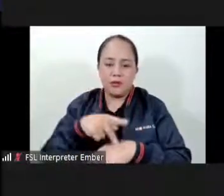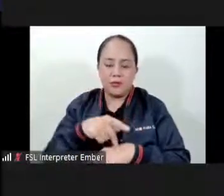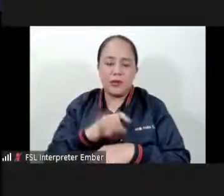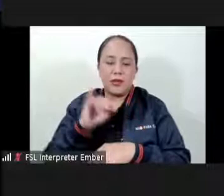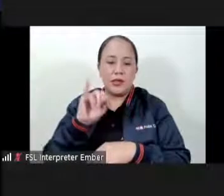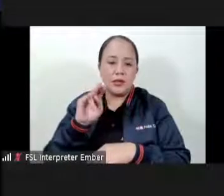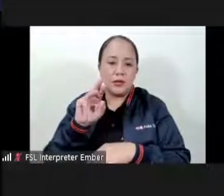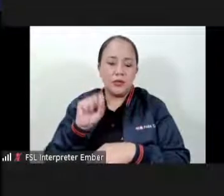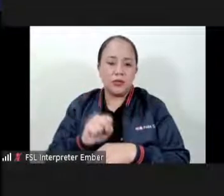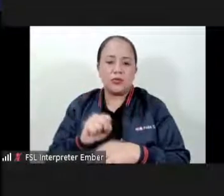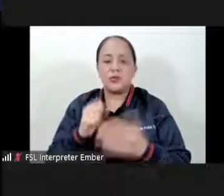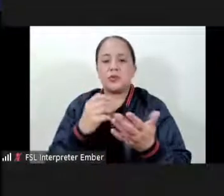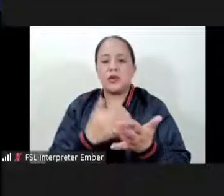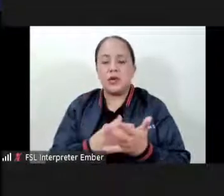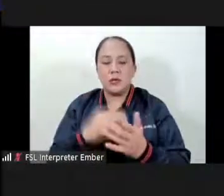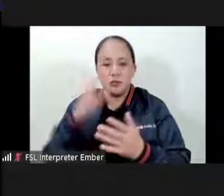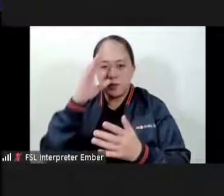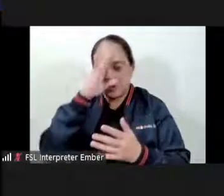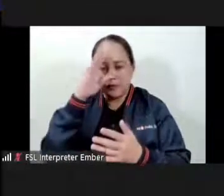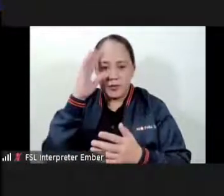and other areas.